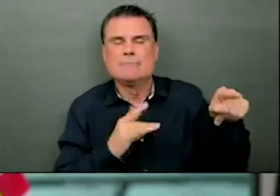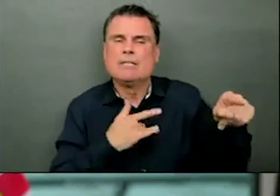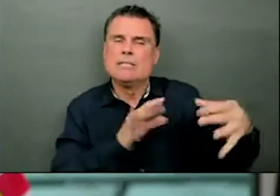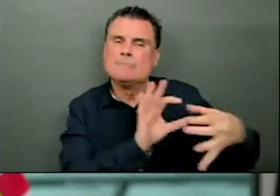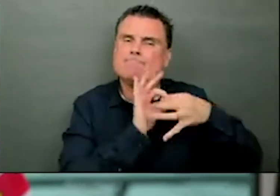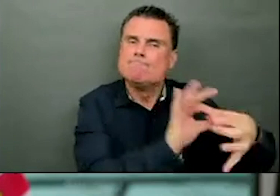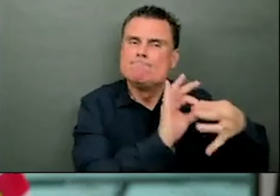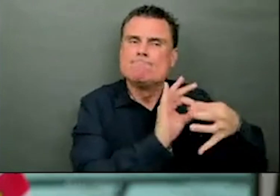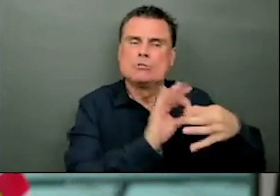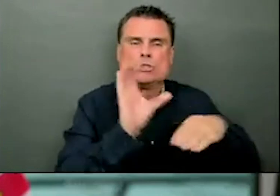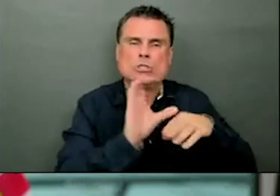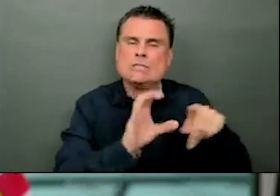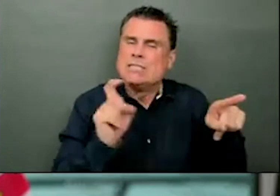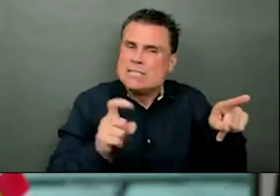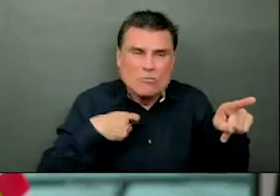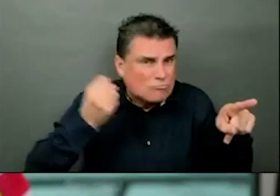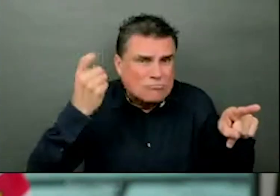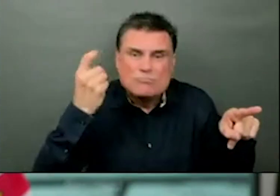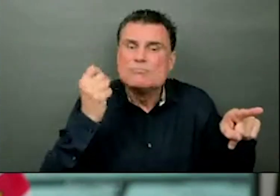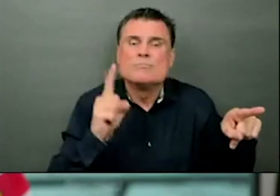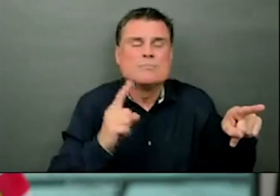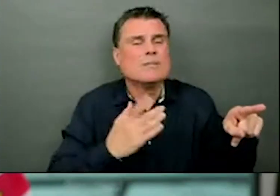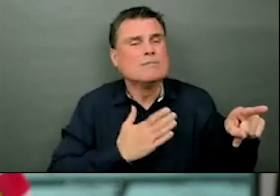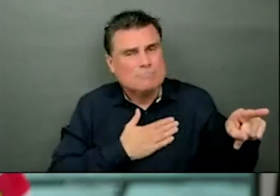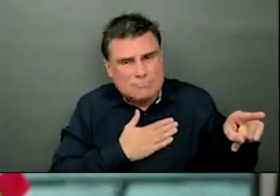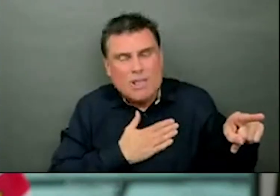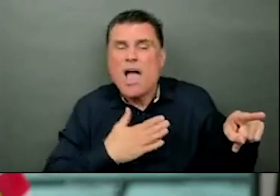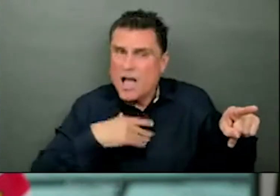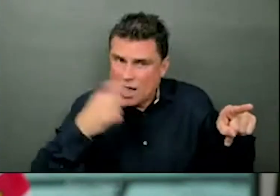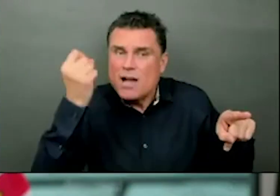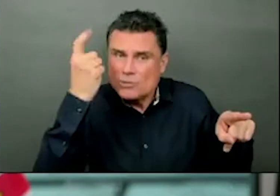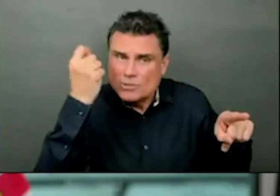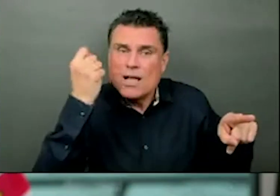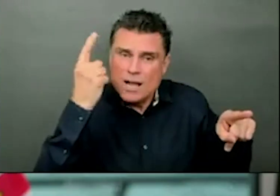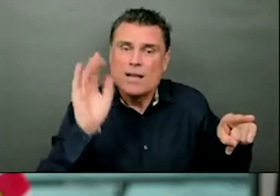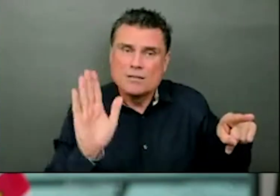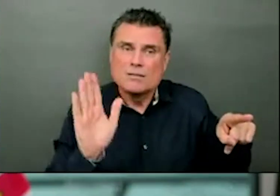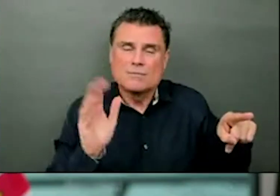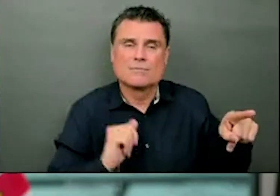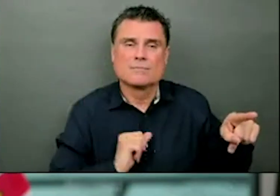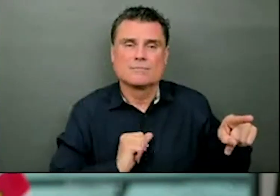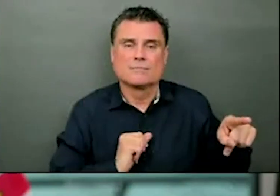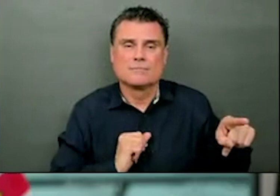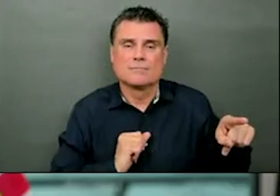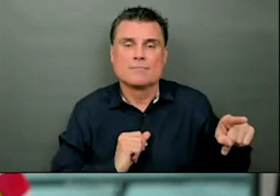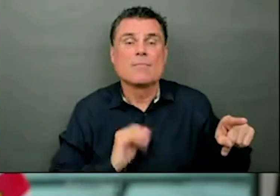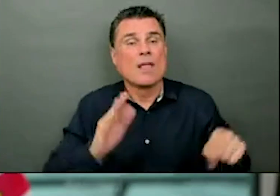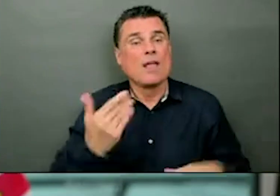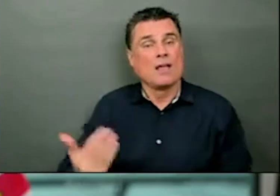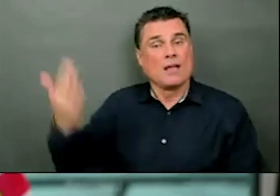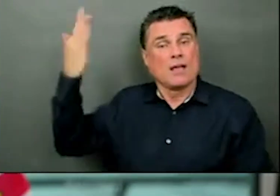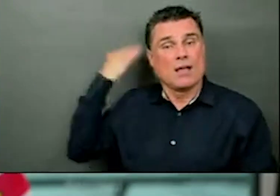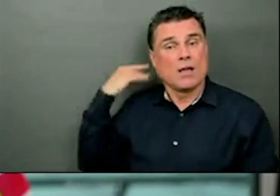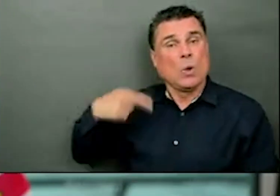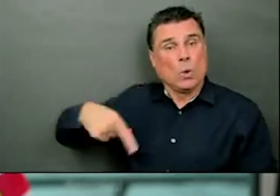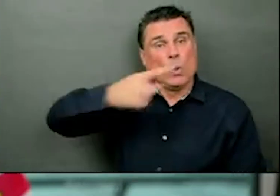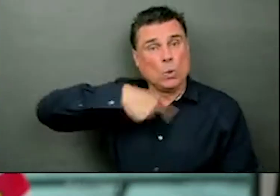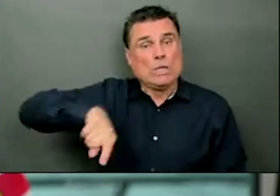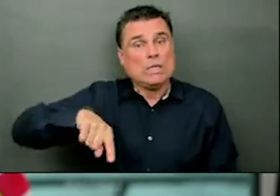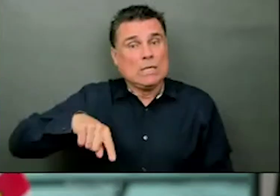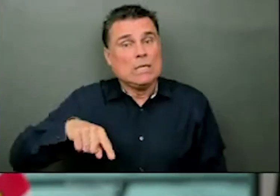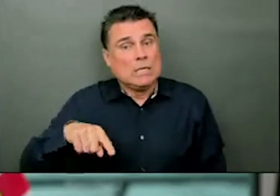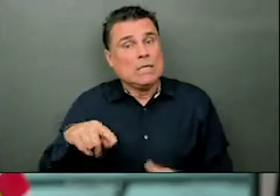stopped all of those types of interactions when we were learning about this virus and what was happening with this virus and how it